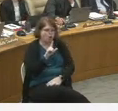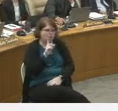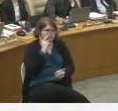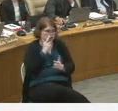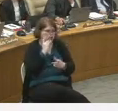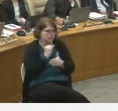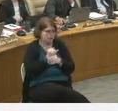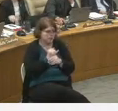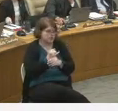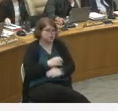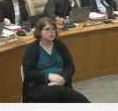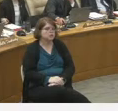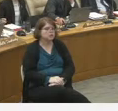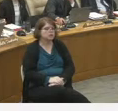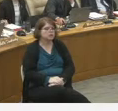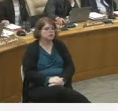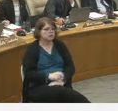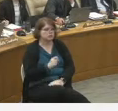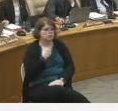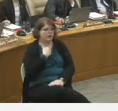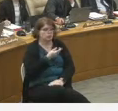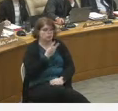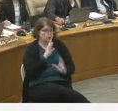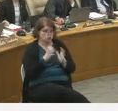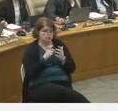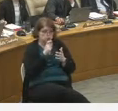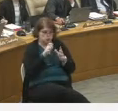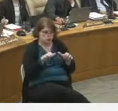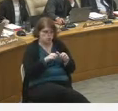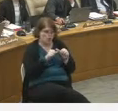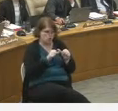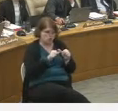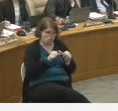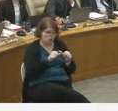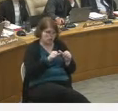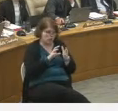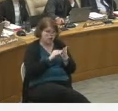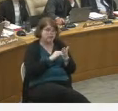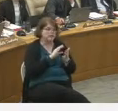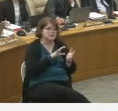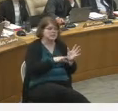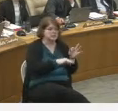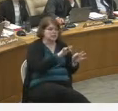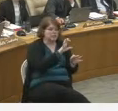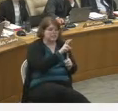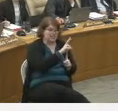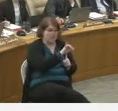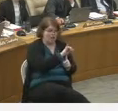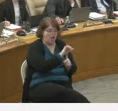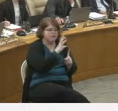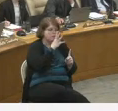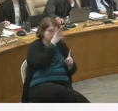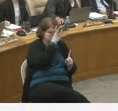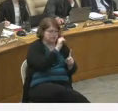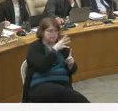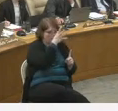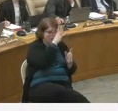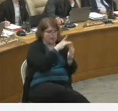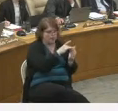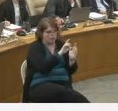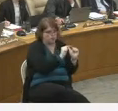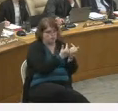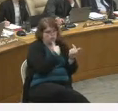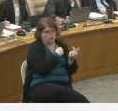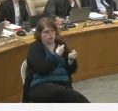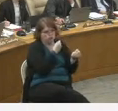groups that do ongoing learning one is discover CVI for parents this is actually a parent-led group that we